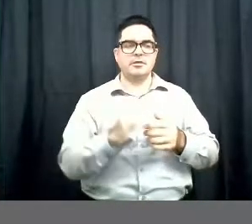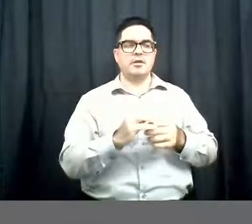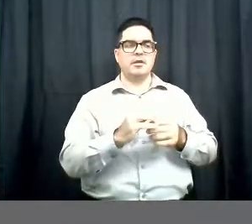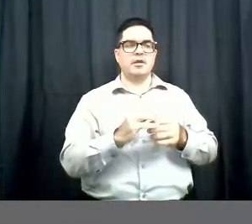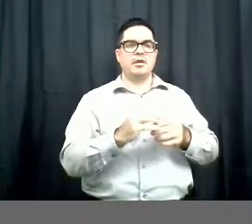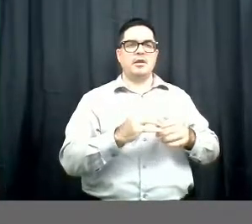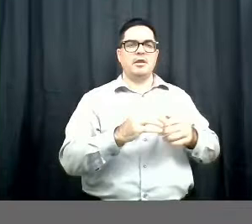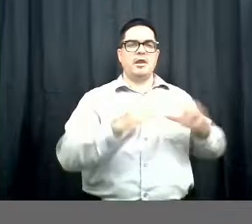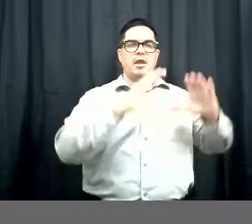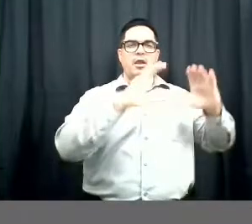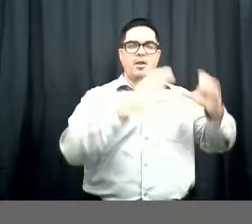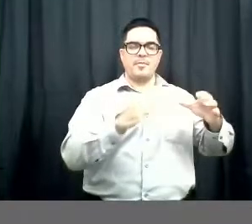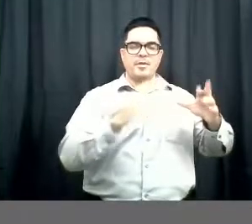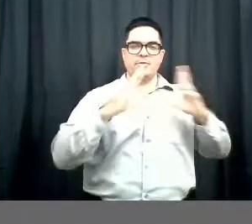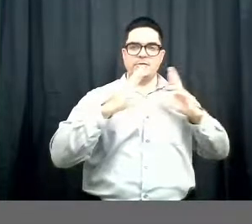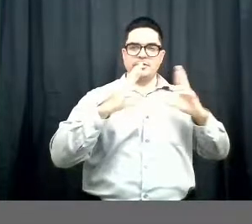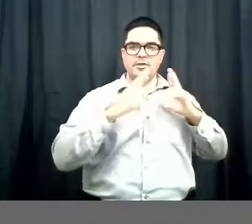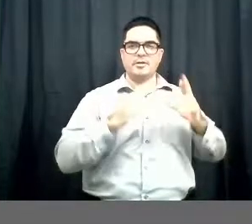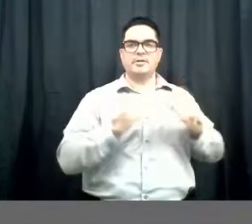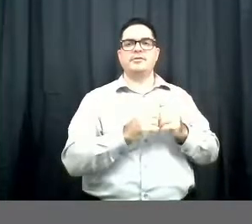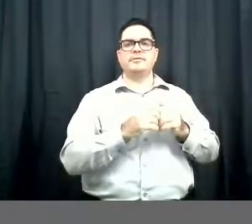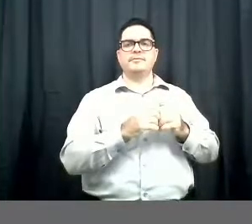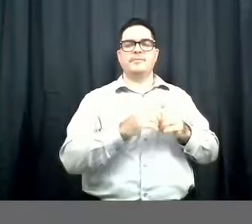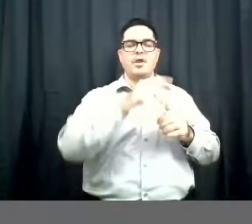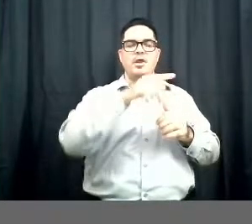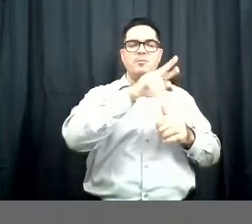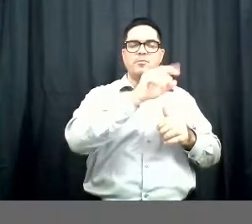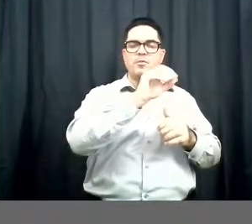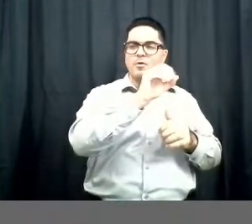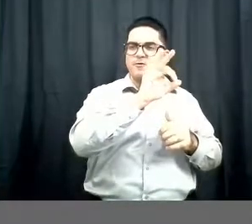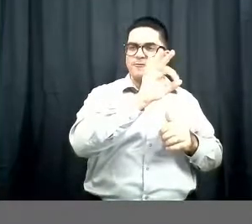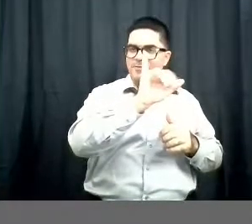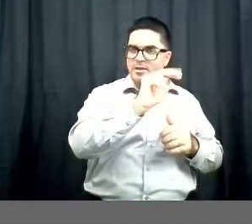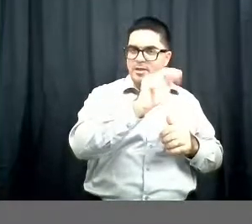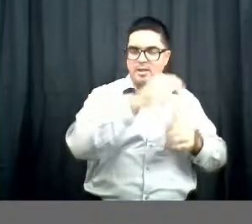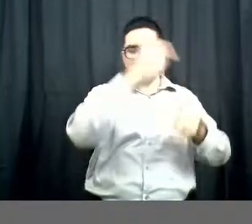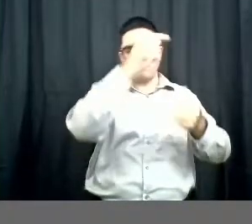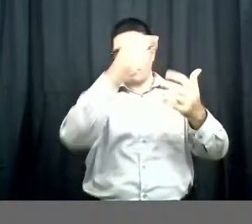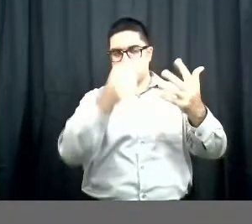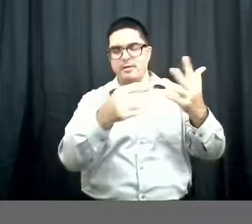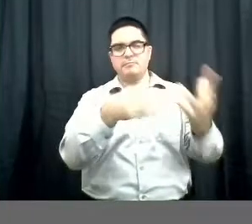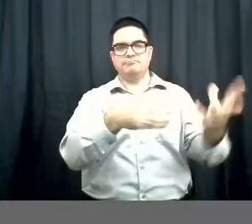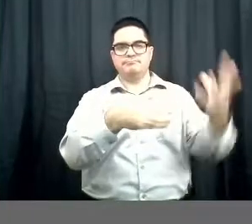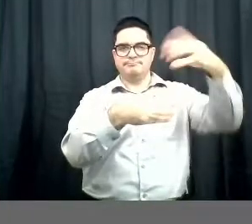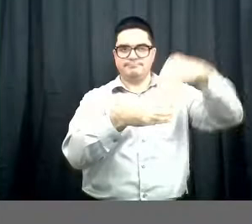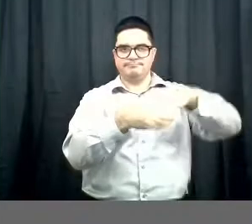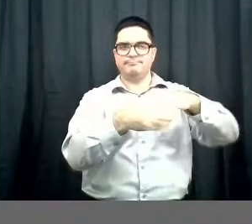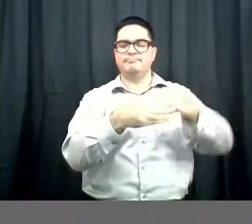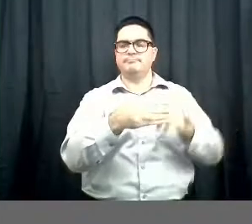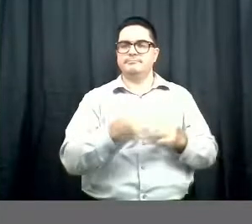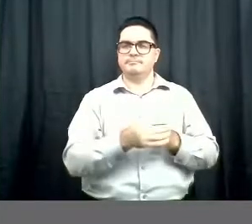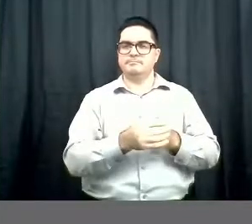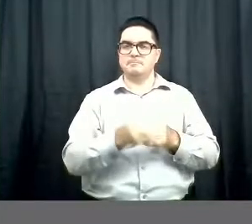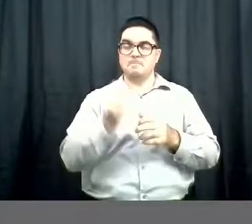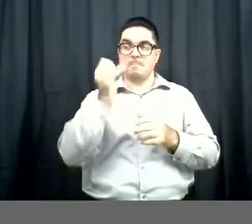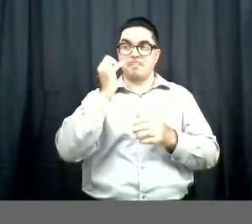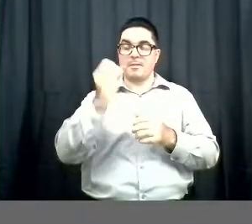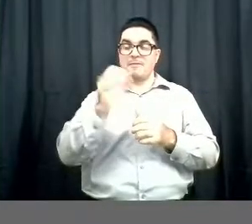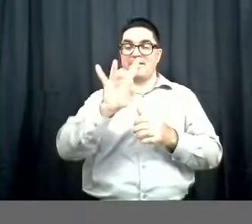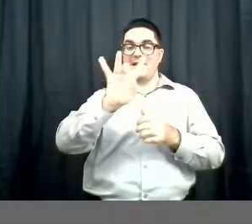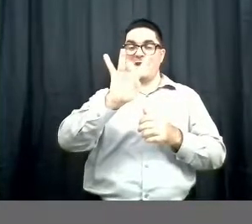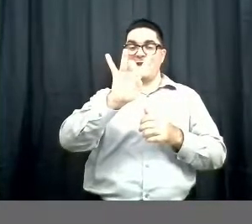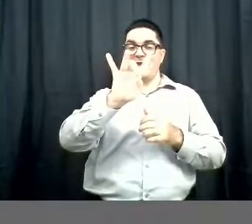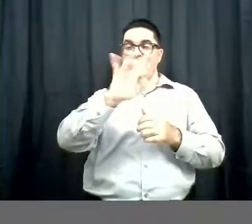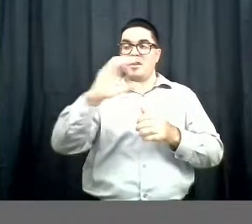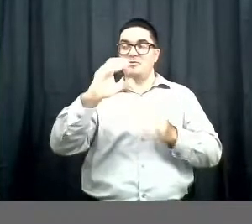The mediation team is one, and the COFINA agents are included in that. When we think about even if you take the full 800 million that the people of Puerto